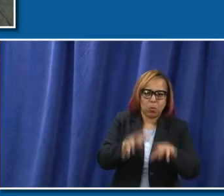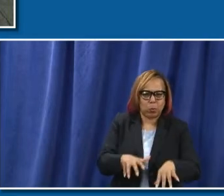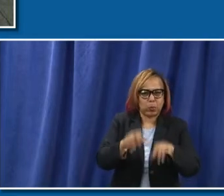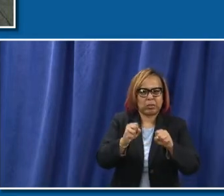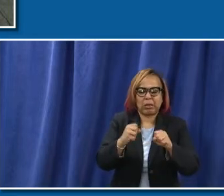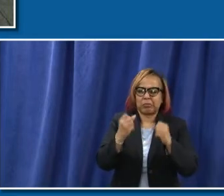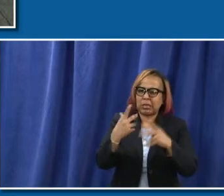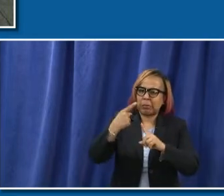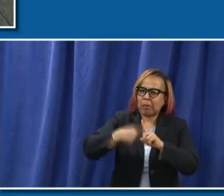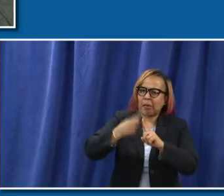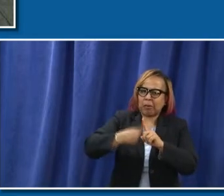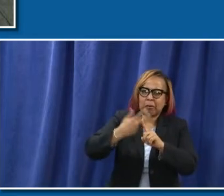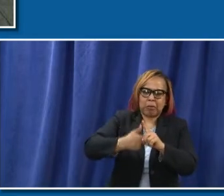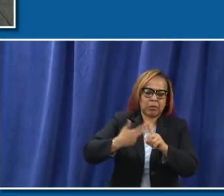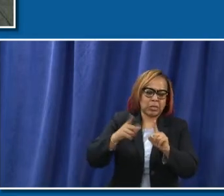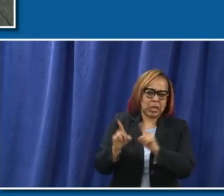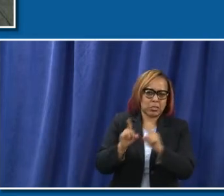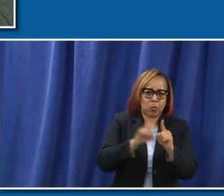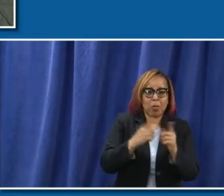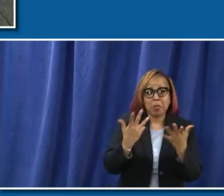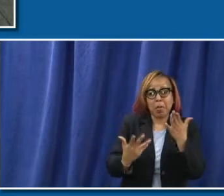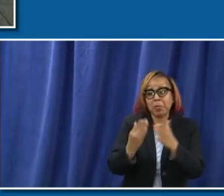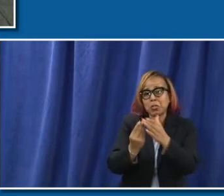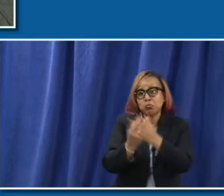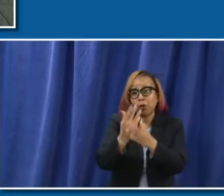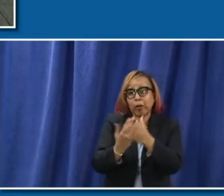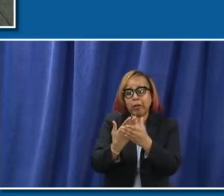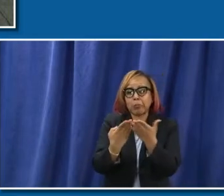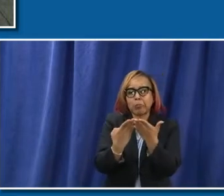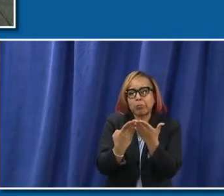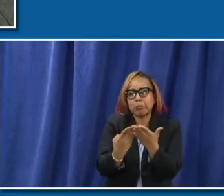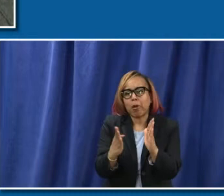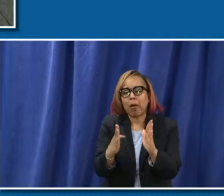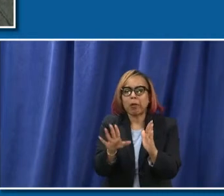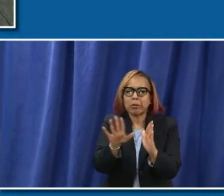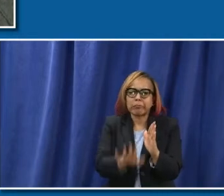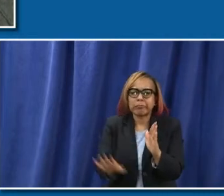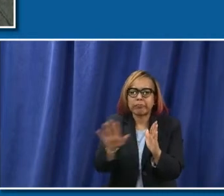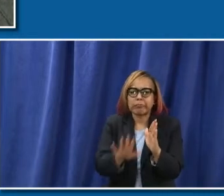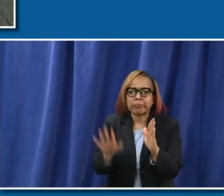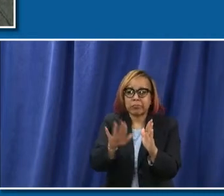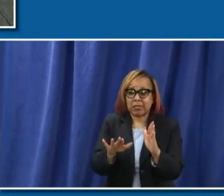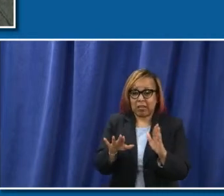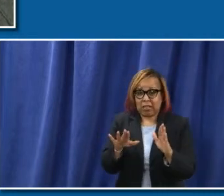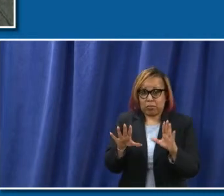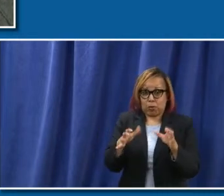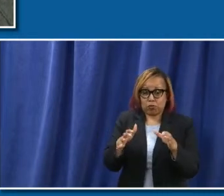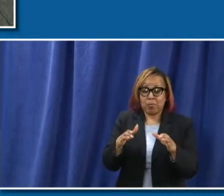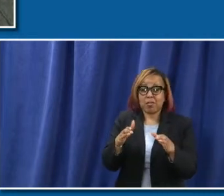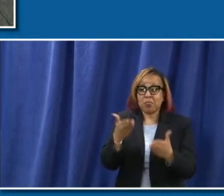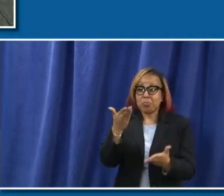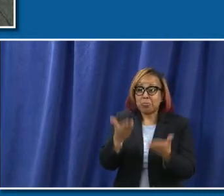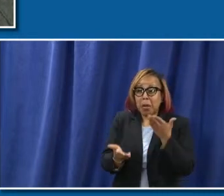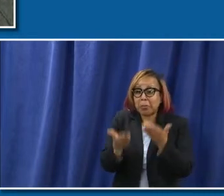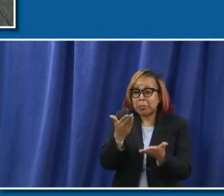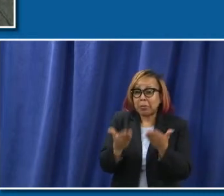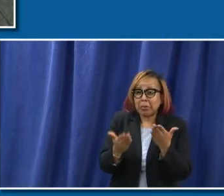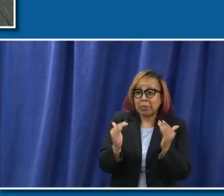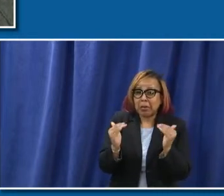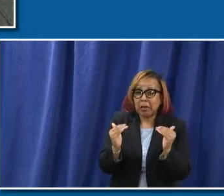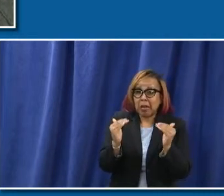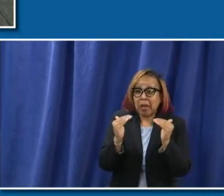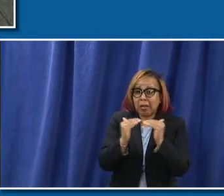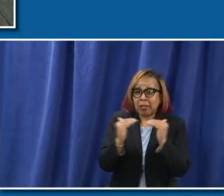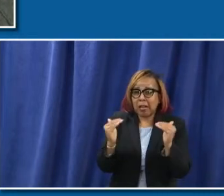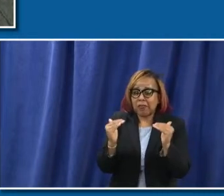well. So really we think about the spring being probably broadly about those groups, and probably just high-level